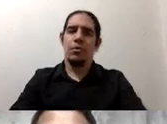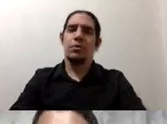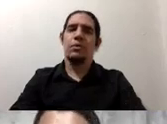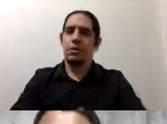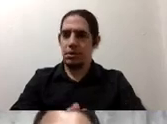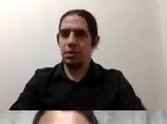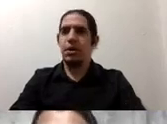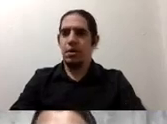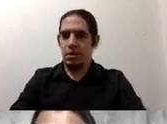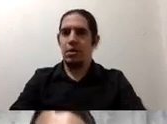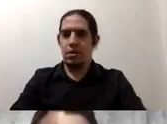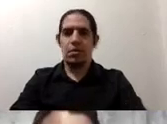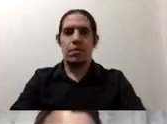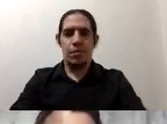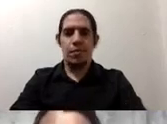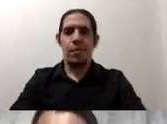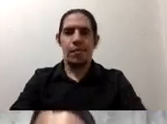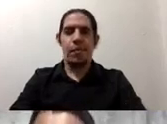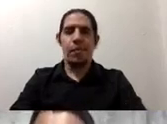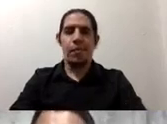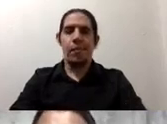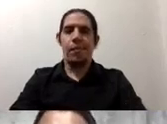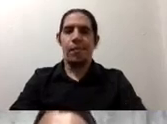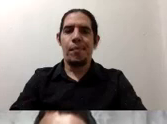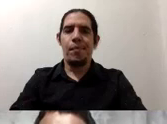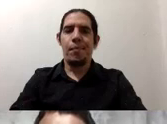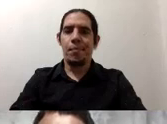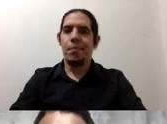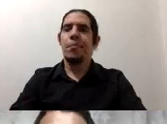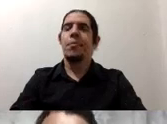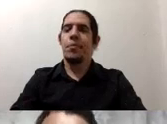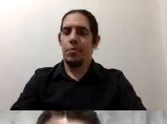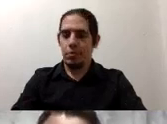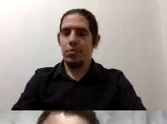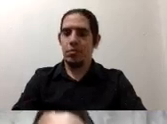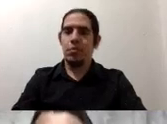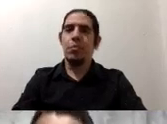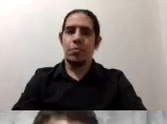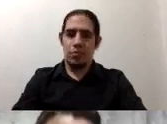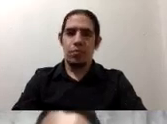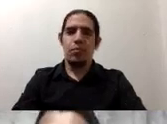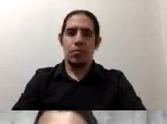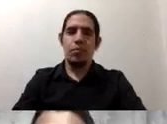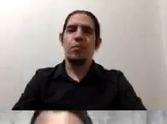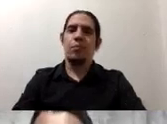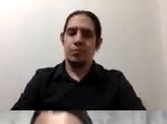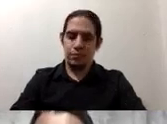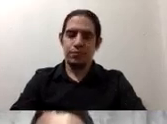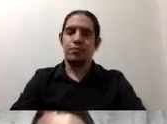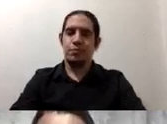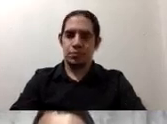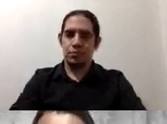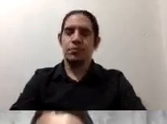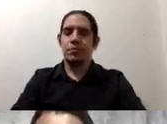And this is our investigation regarding non-standard English in Mexico. Thank you very much.